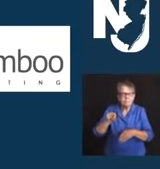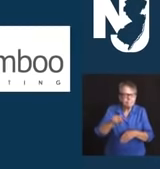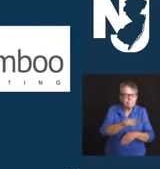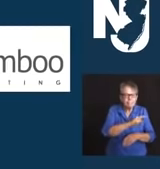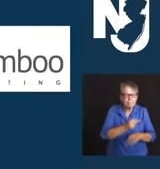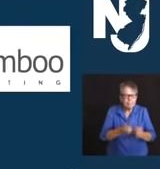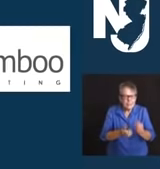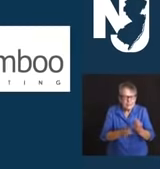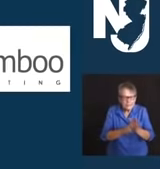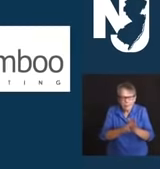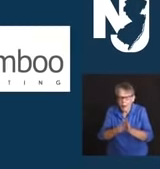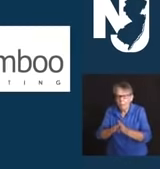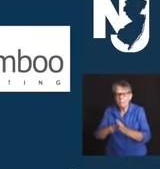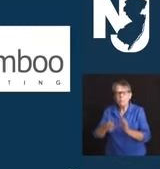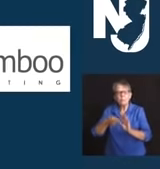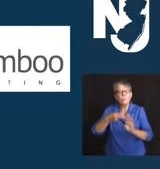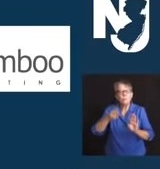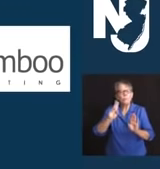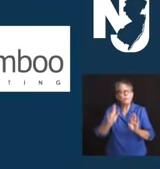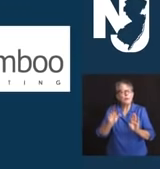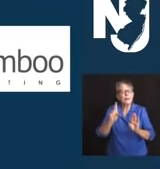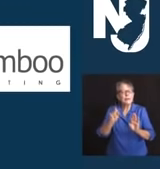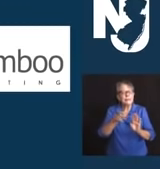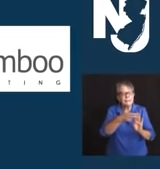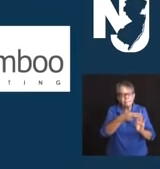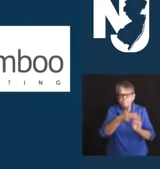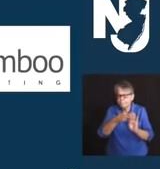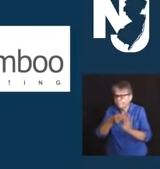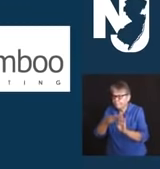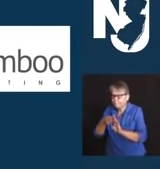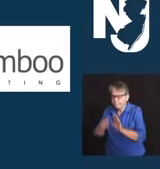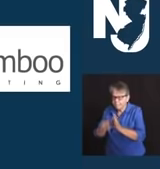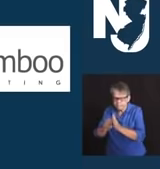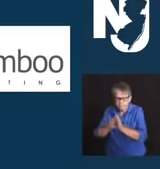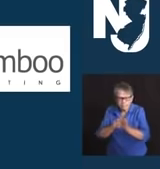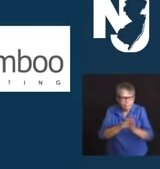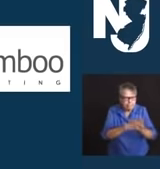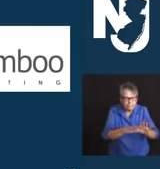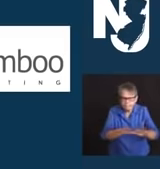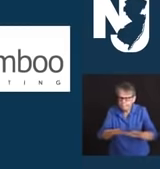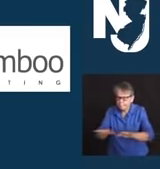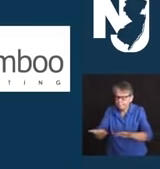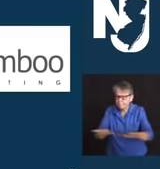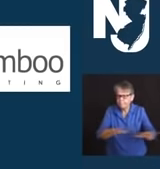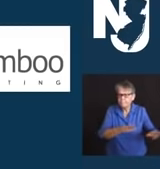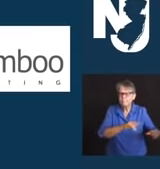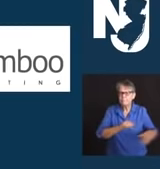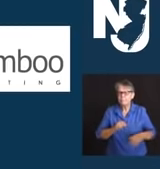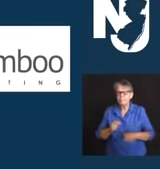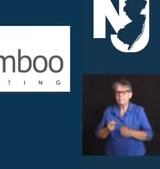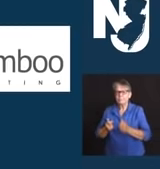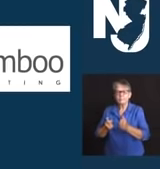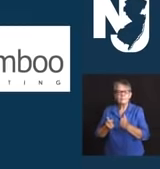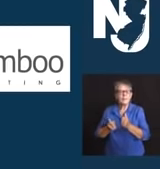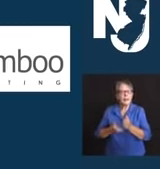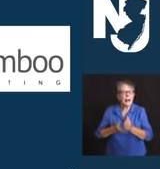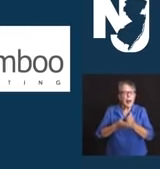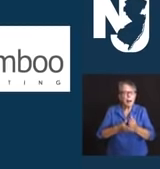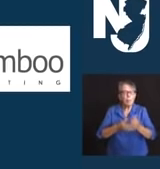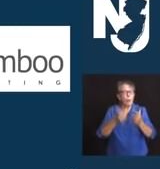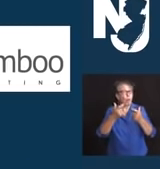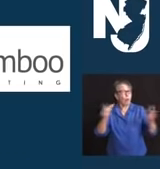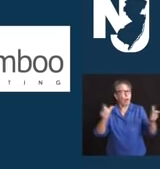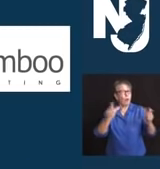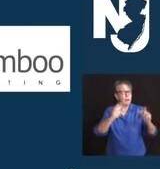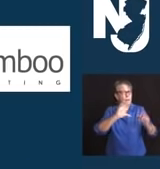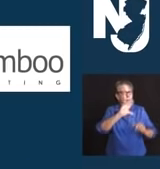have grown a diverse client list from large companies to small nonprofits, and each is treated as equals. To